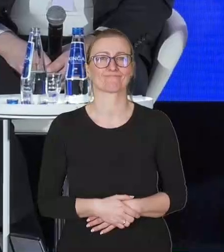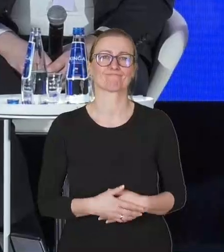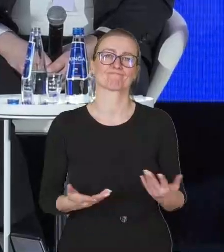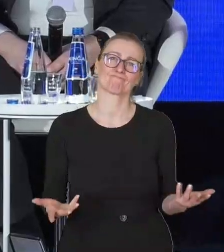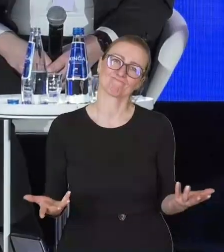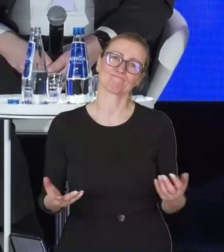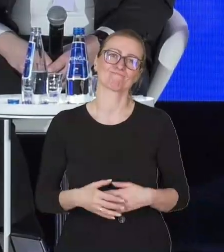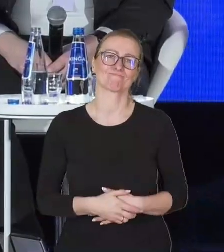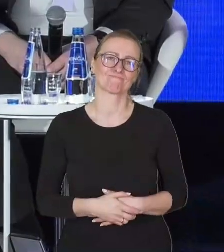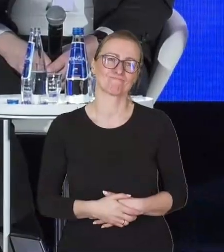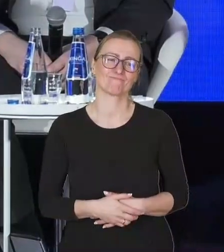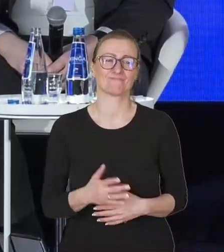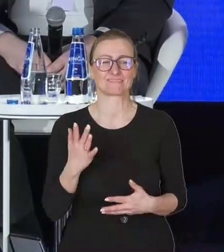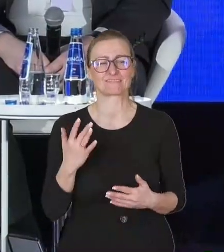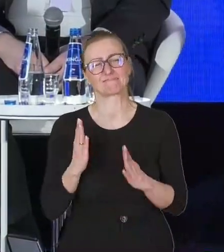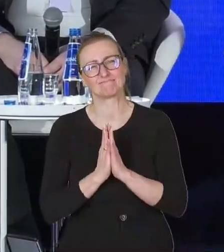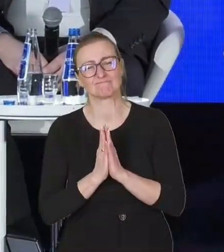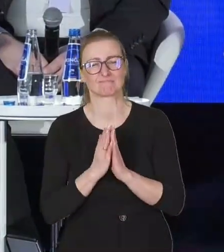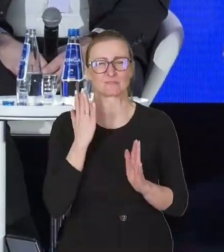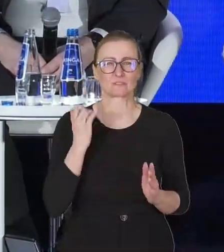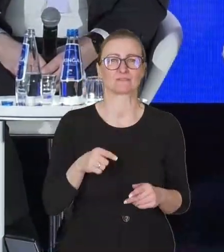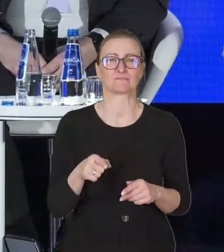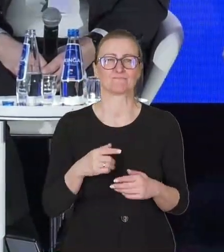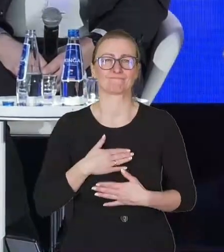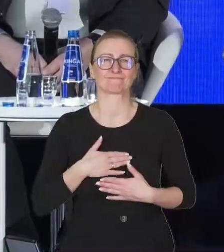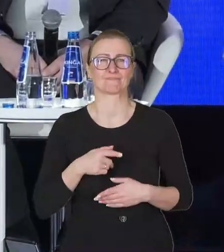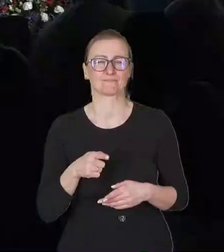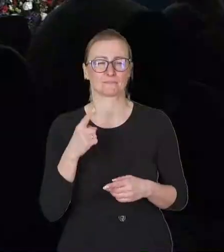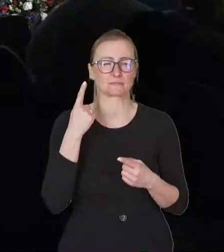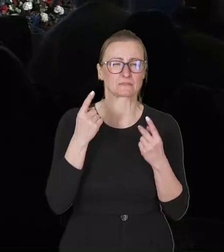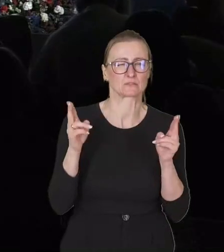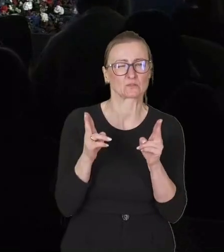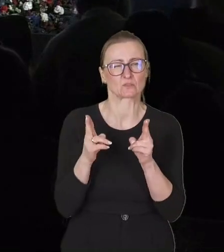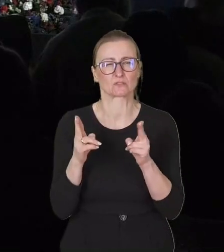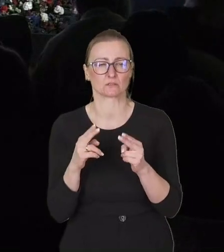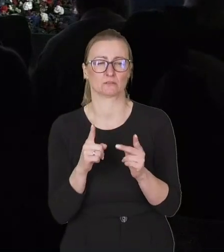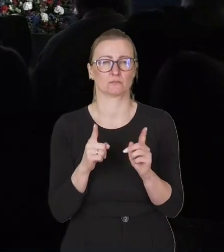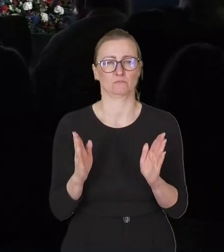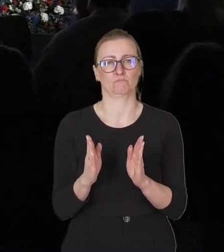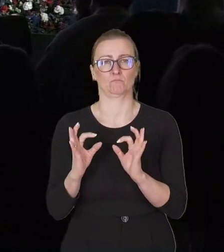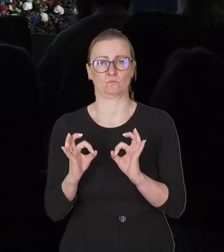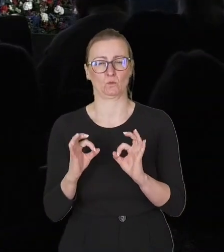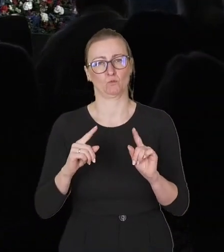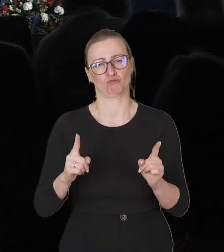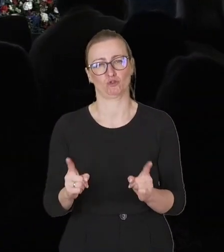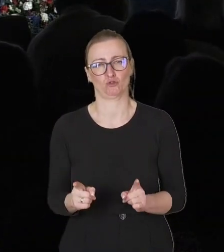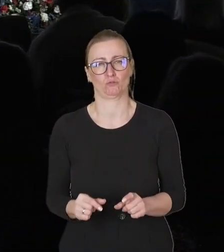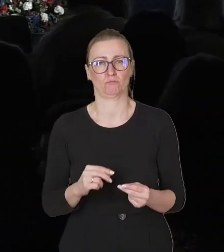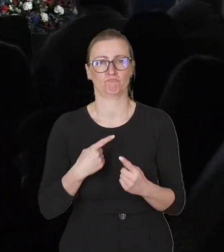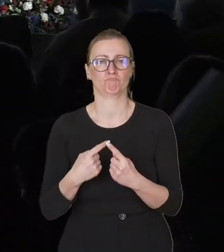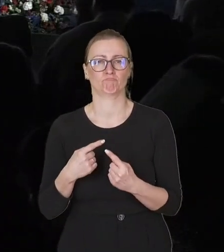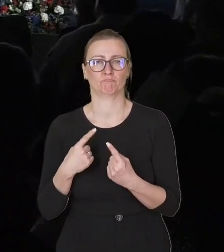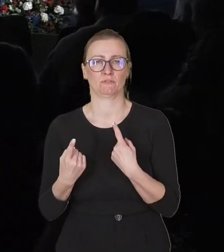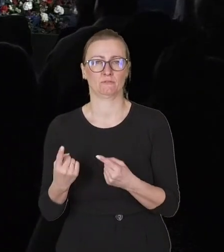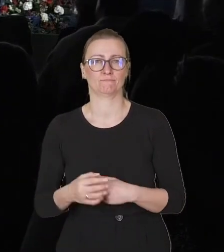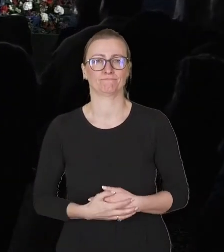visible with your ideas, with your thoughts. For the audience, to also give you opportunity to participate